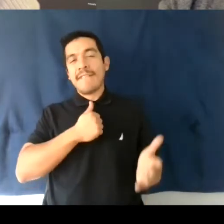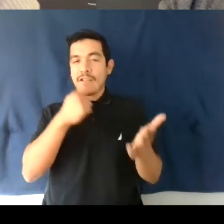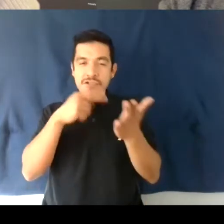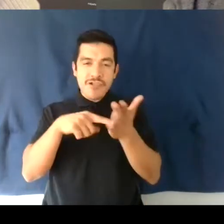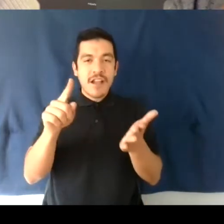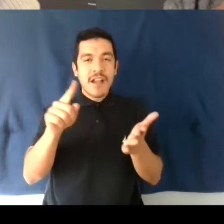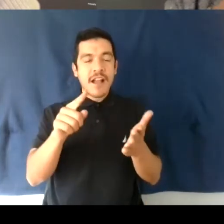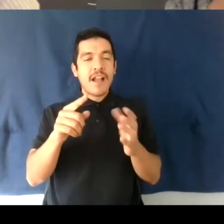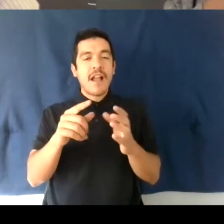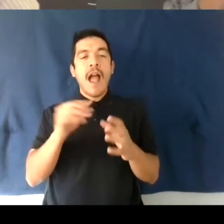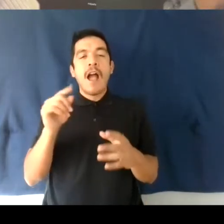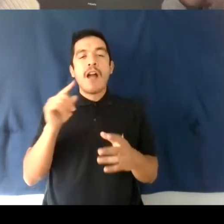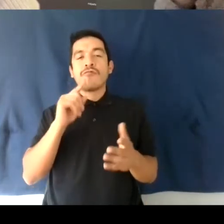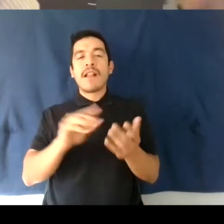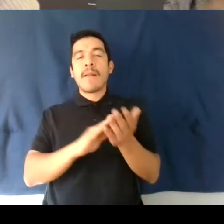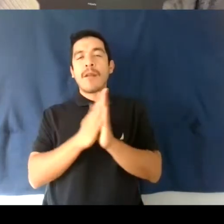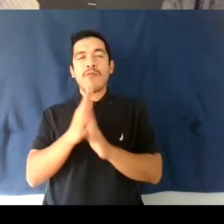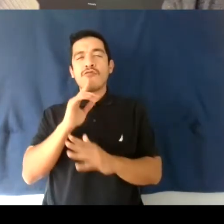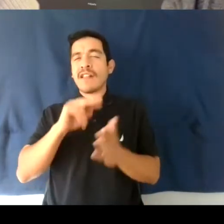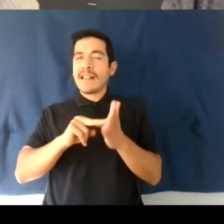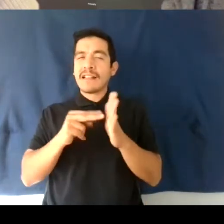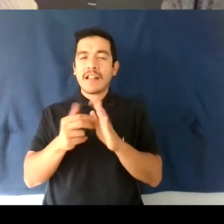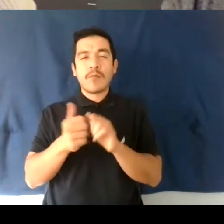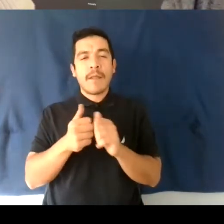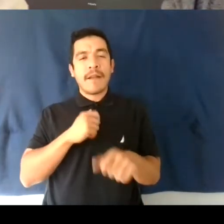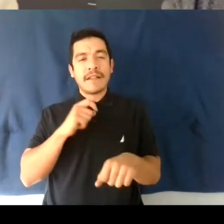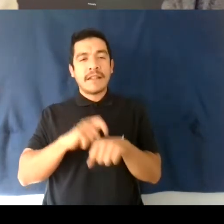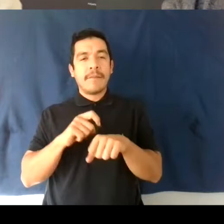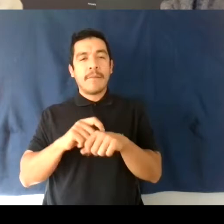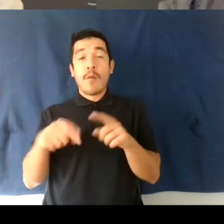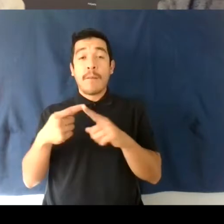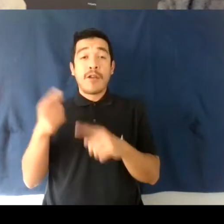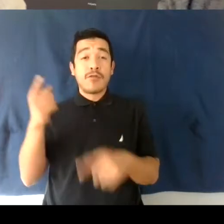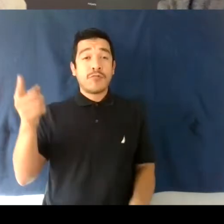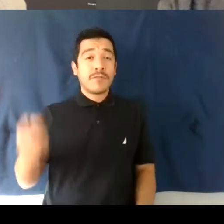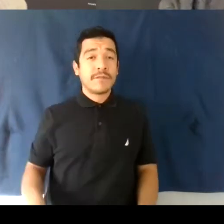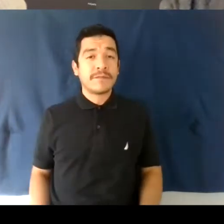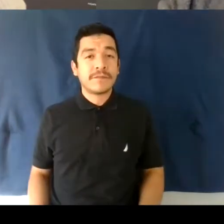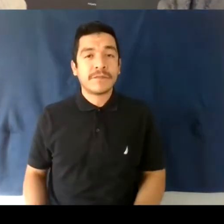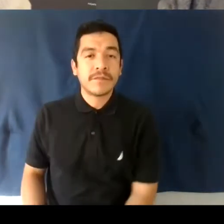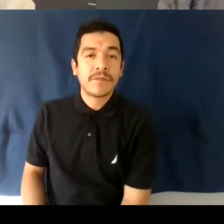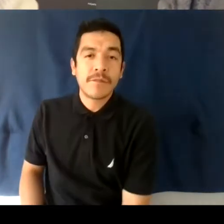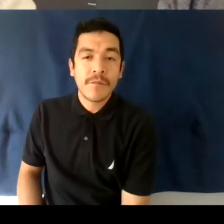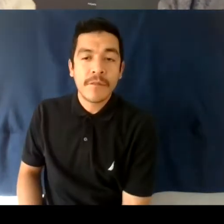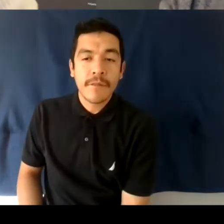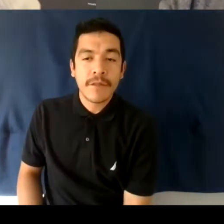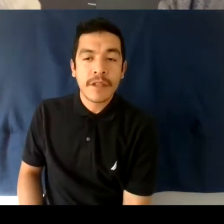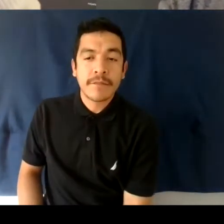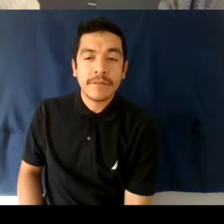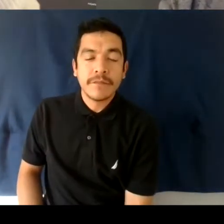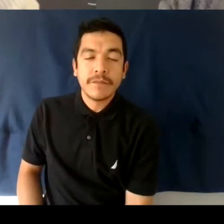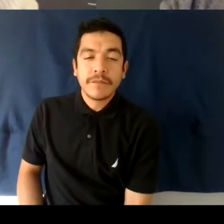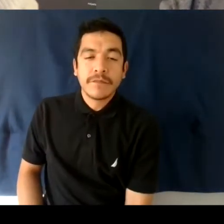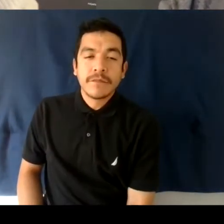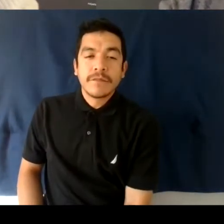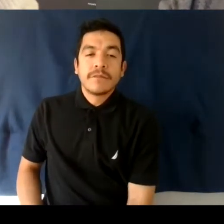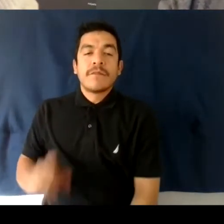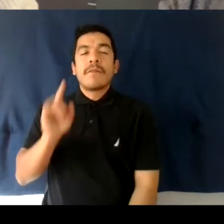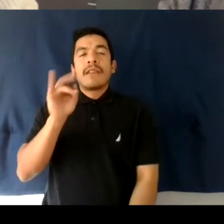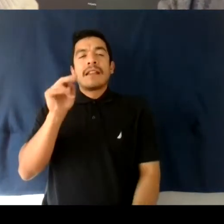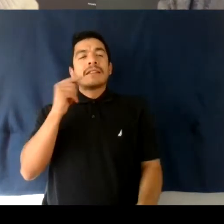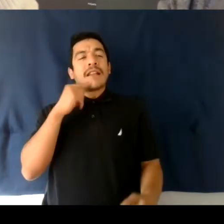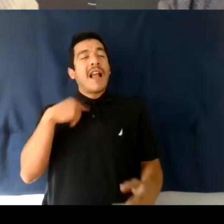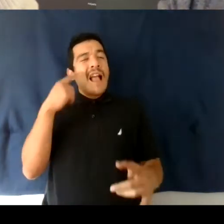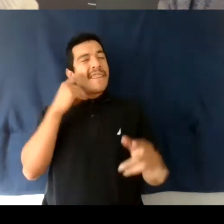just like being really intentional with my time. But yeah, what about you? Yeah, I think kind of the same thing, processing in that moment. And I